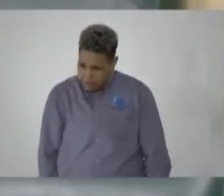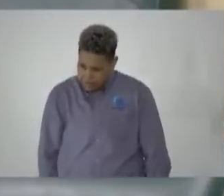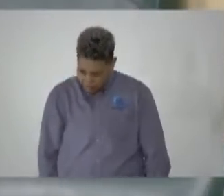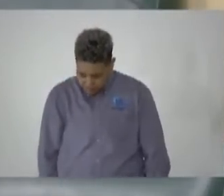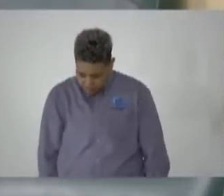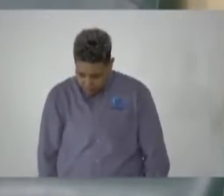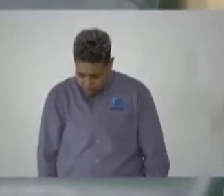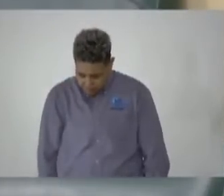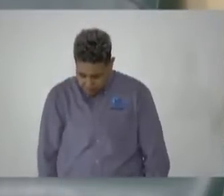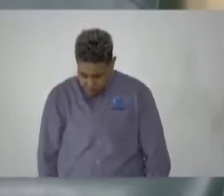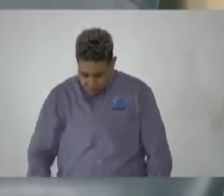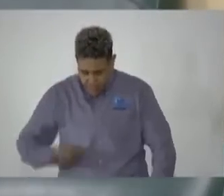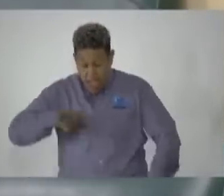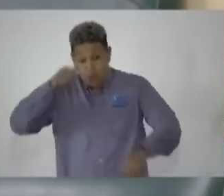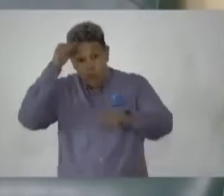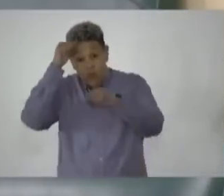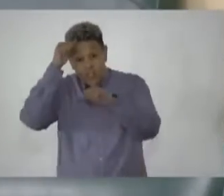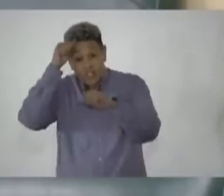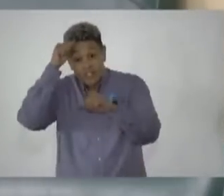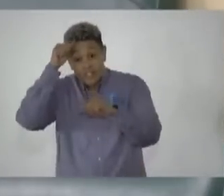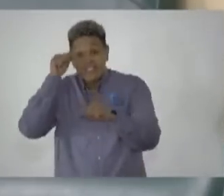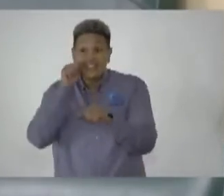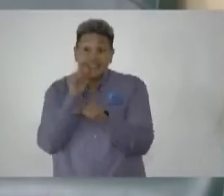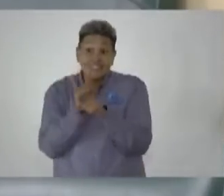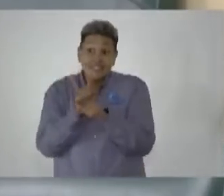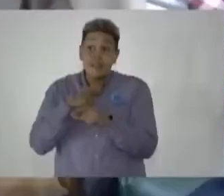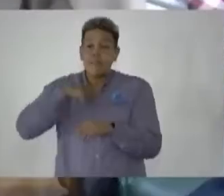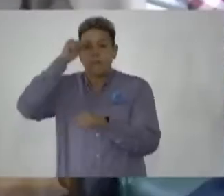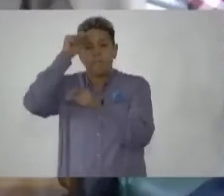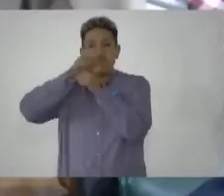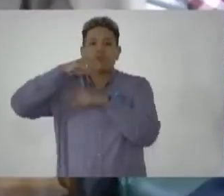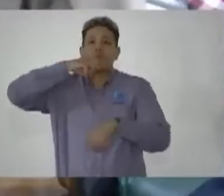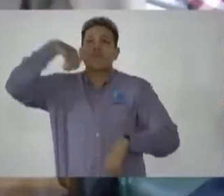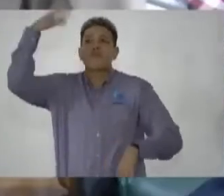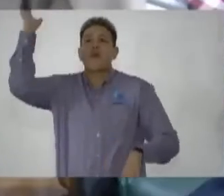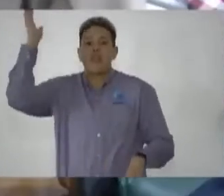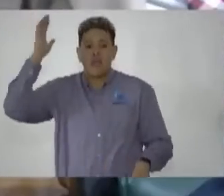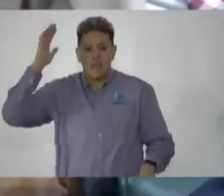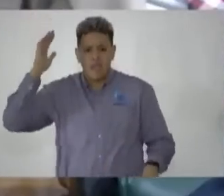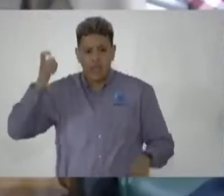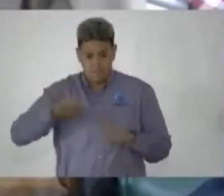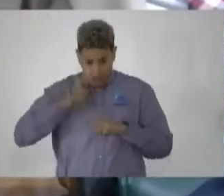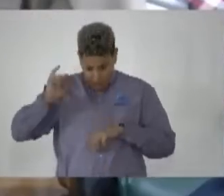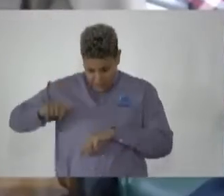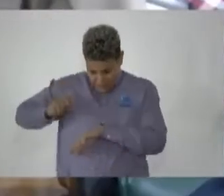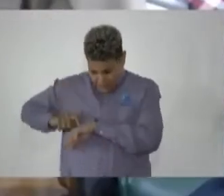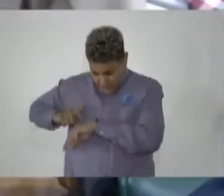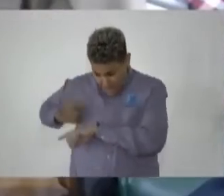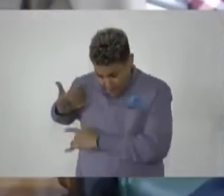was the sibling of an older brother. And even from then,